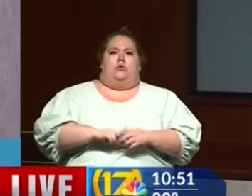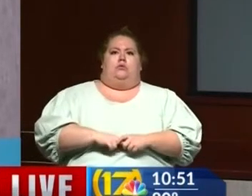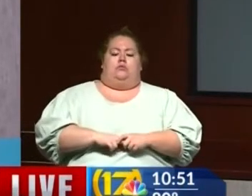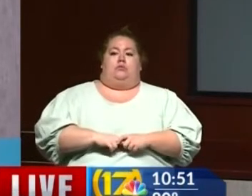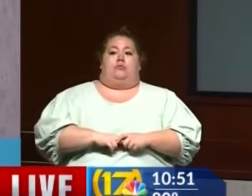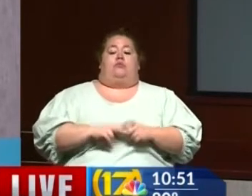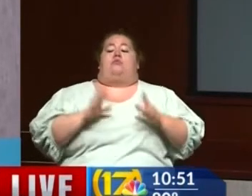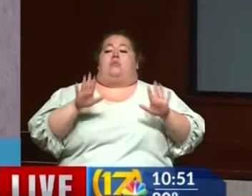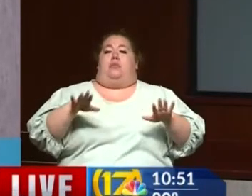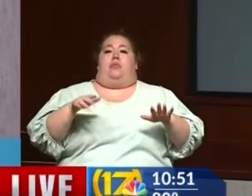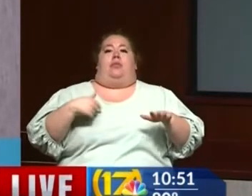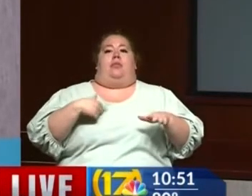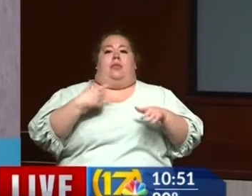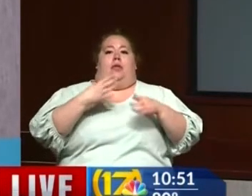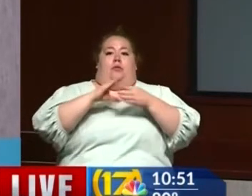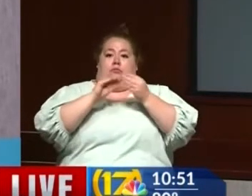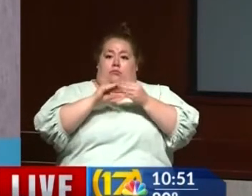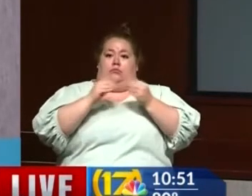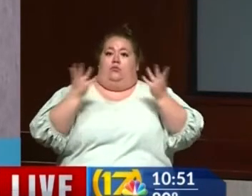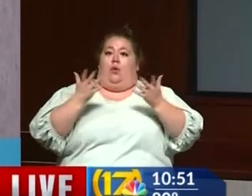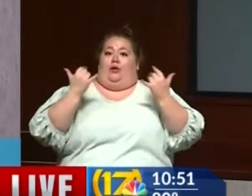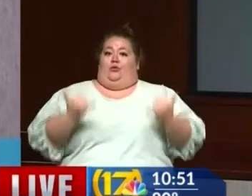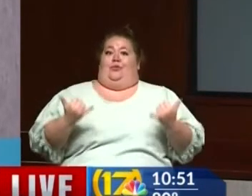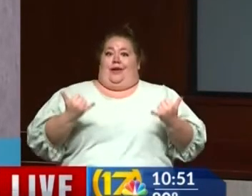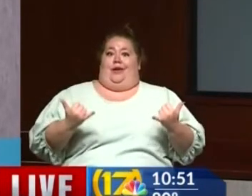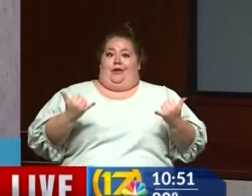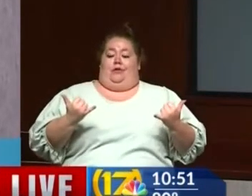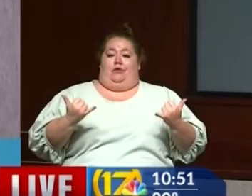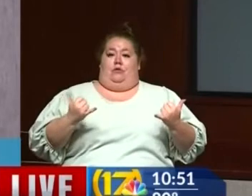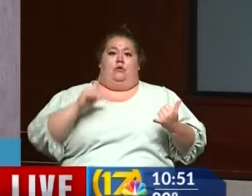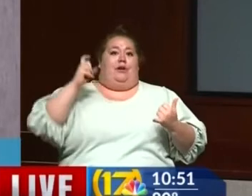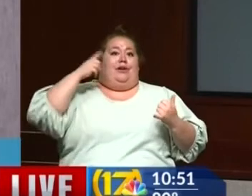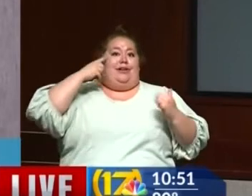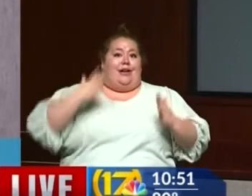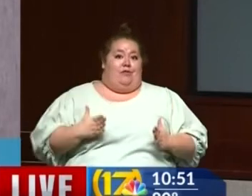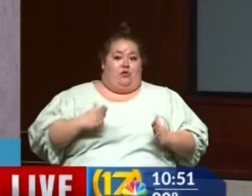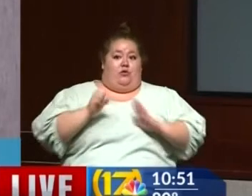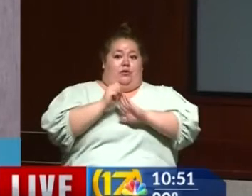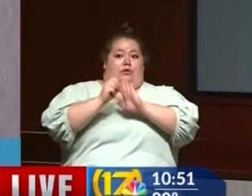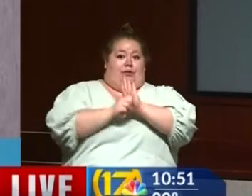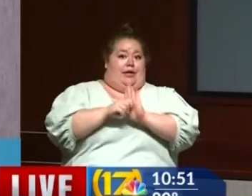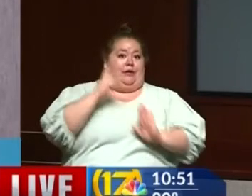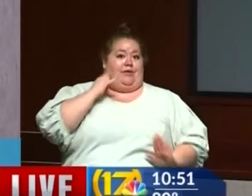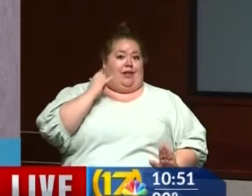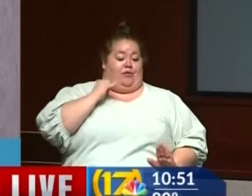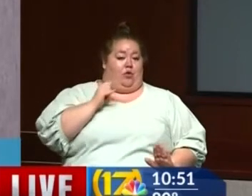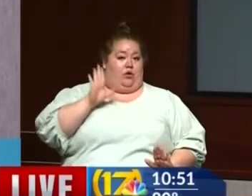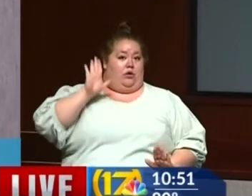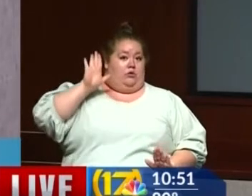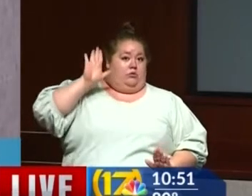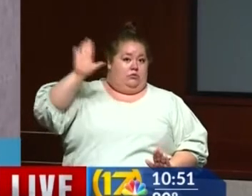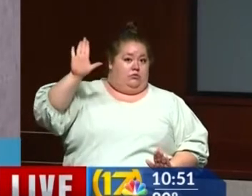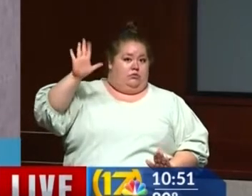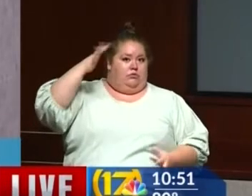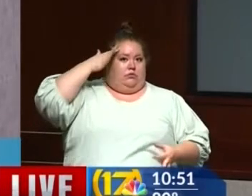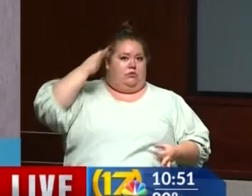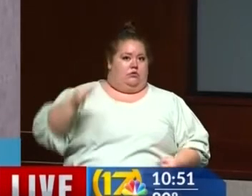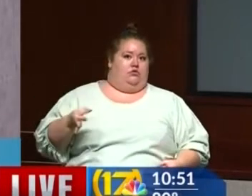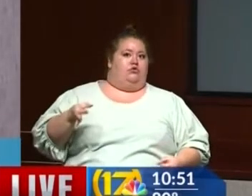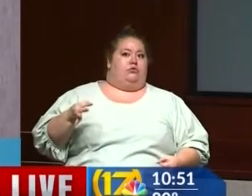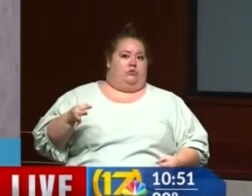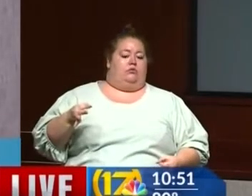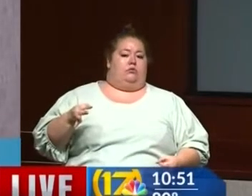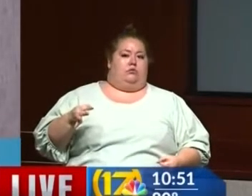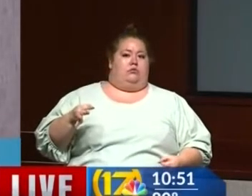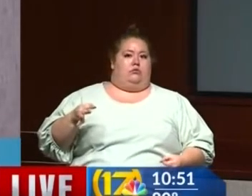today. The governor of the state of California is calling the shots on